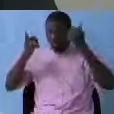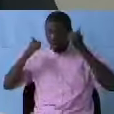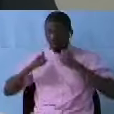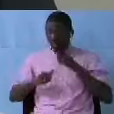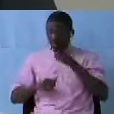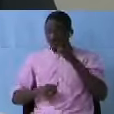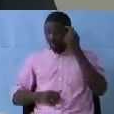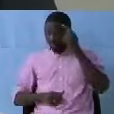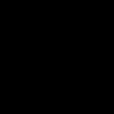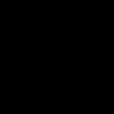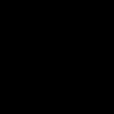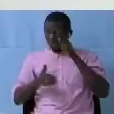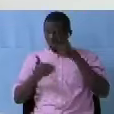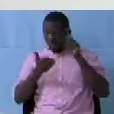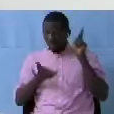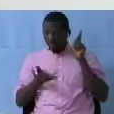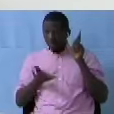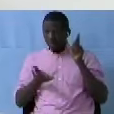President, we don't have fajong.